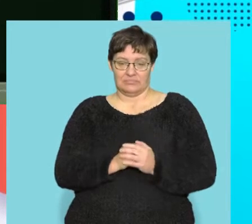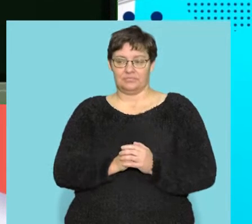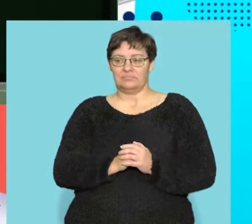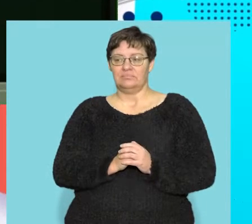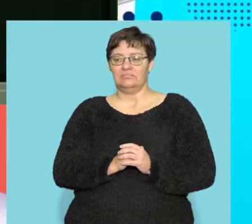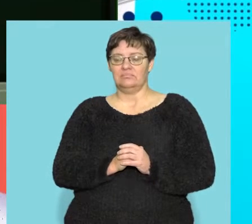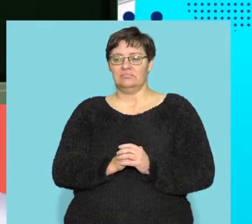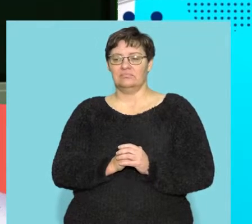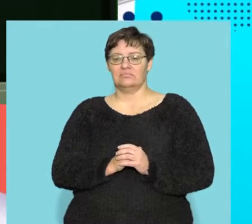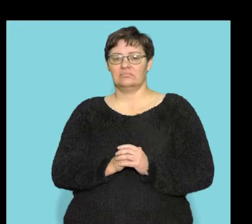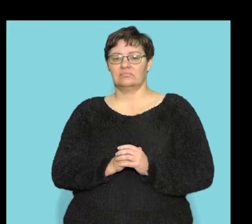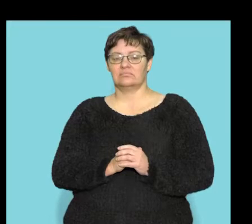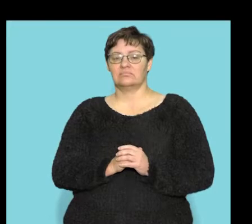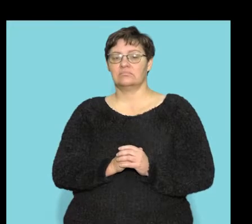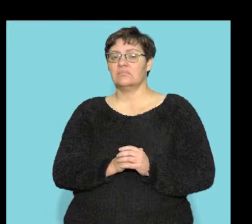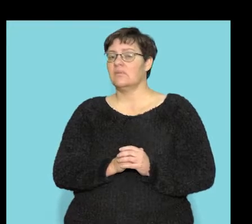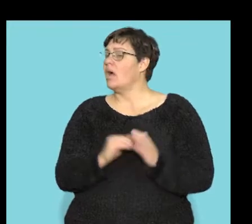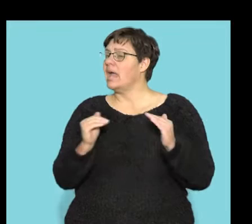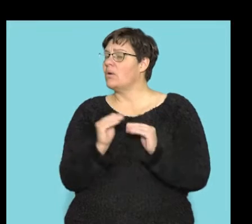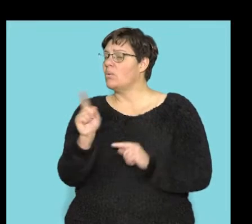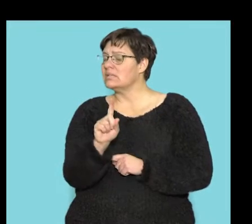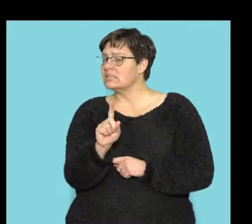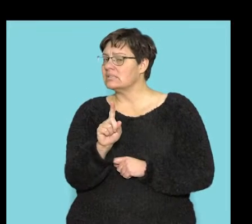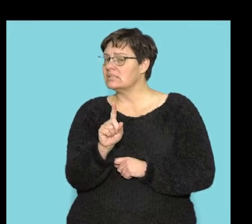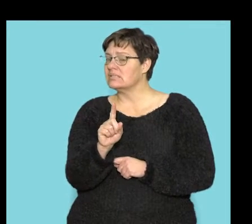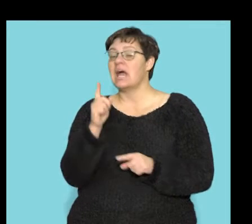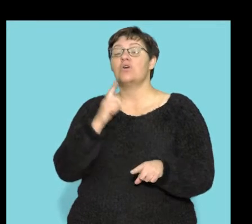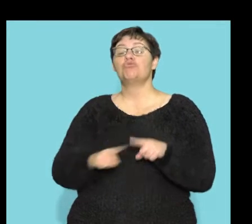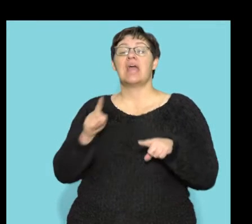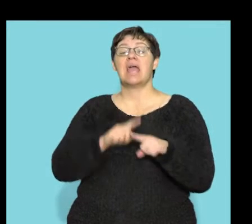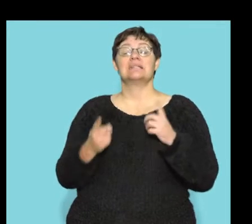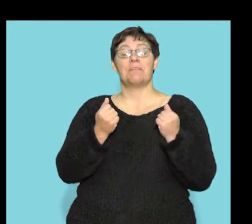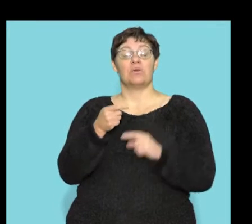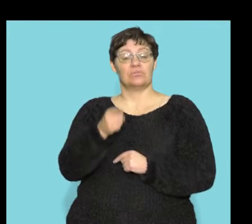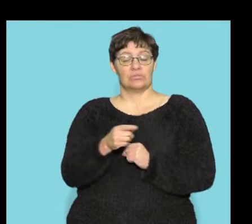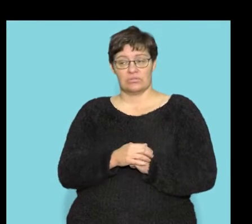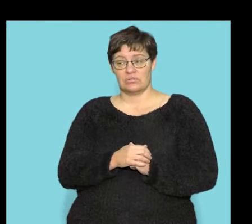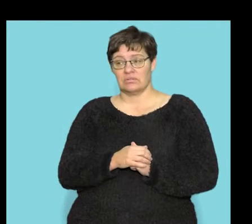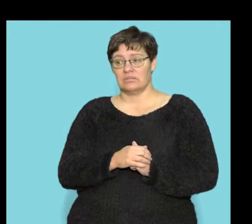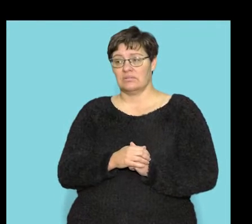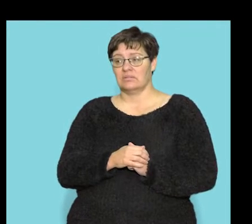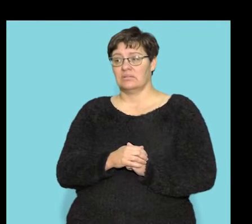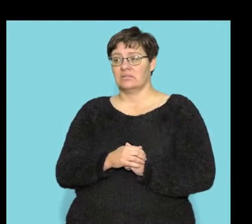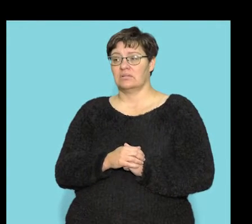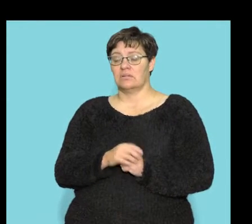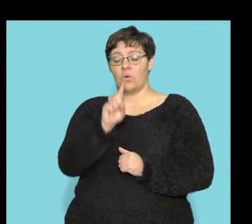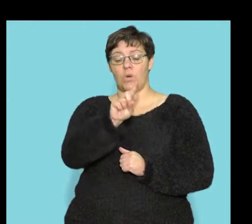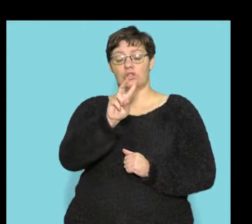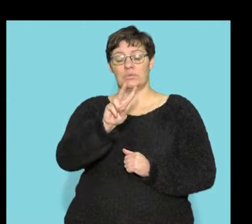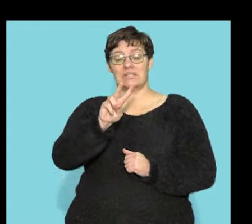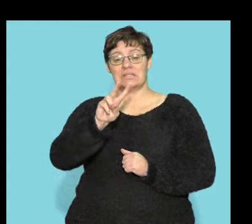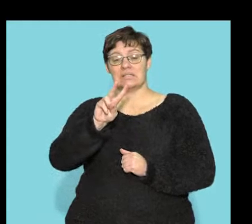Right, okay, and this is equal to what? In terms of my rental figure, if I pick up my rental figure